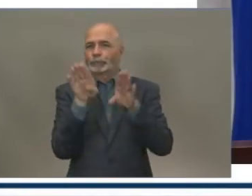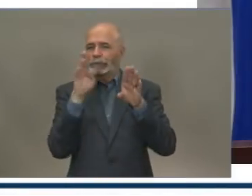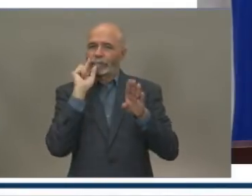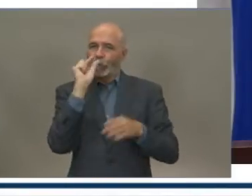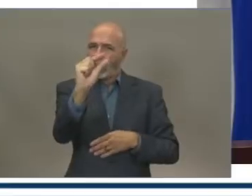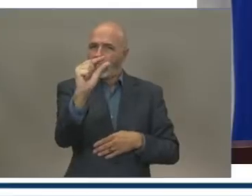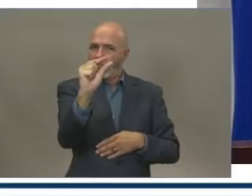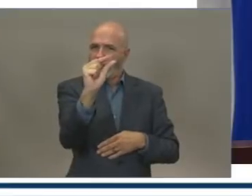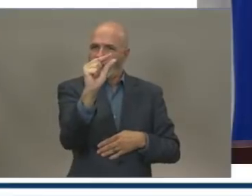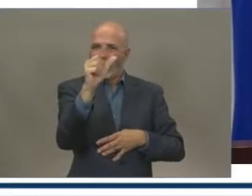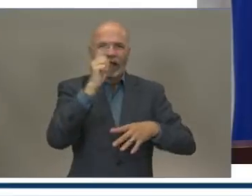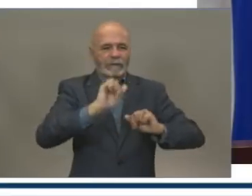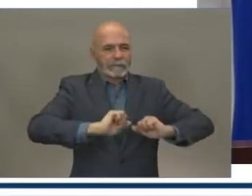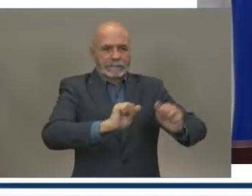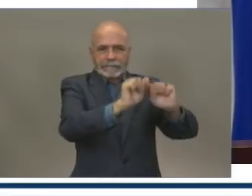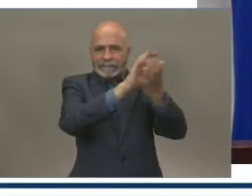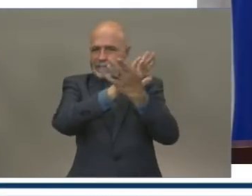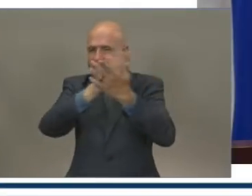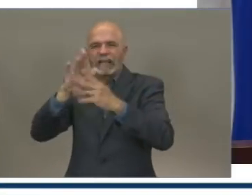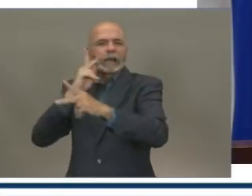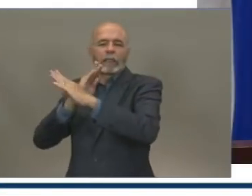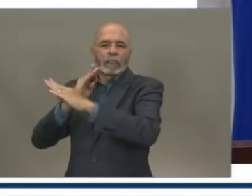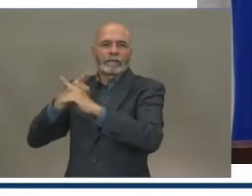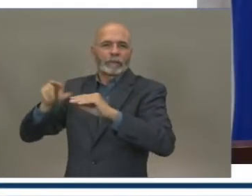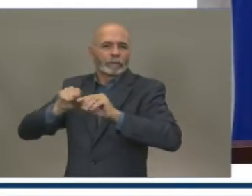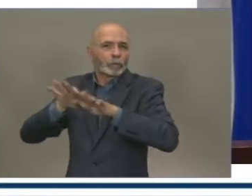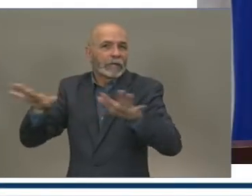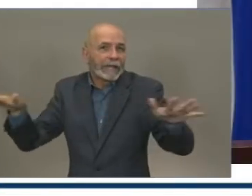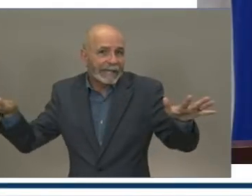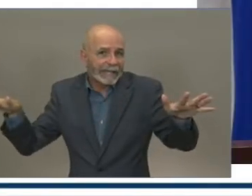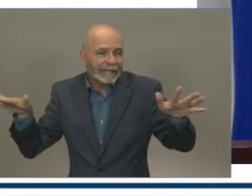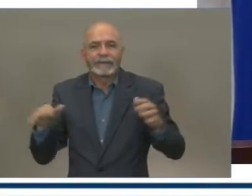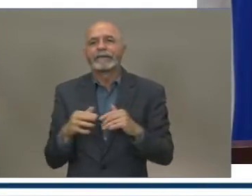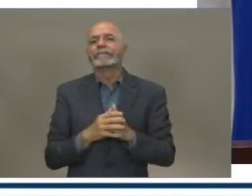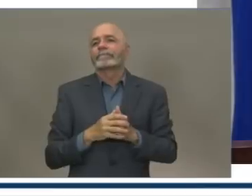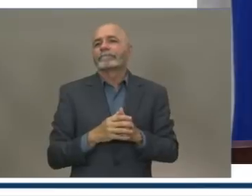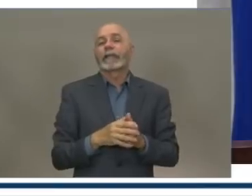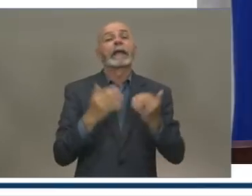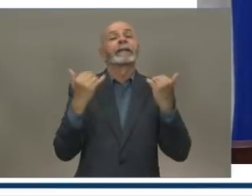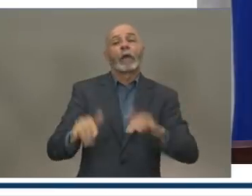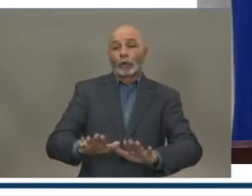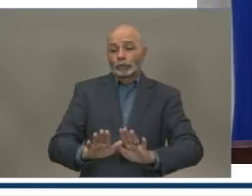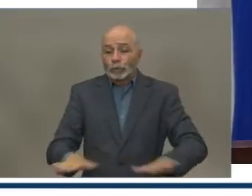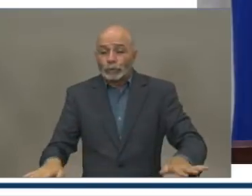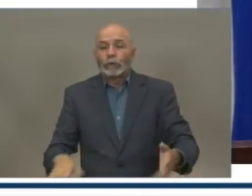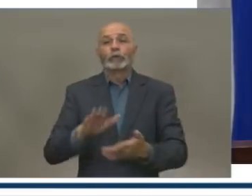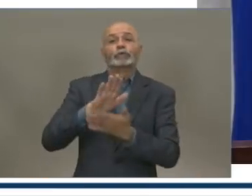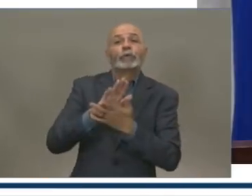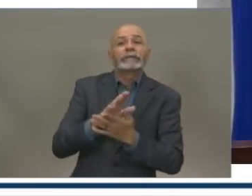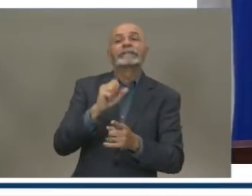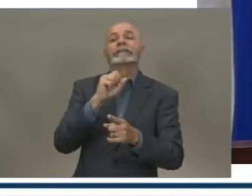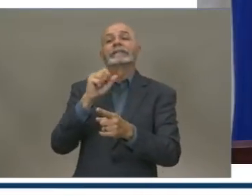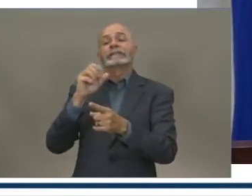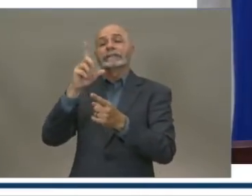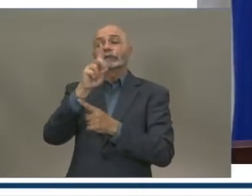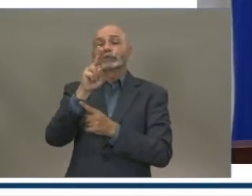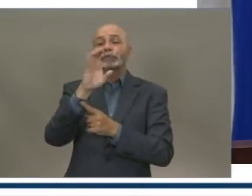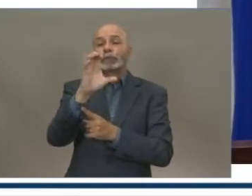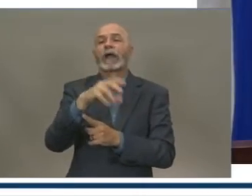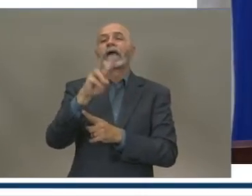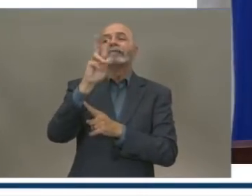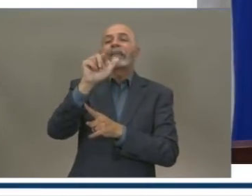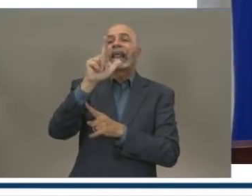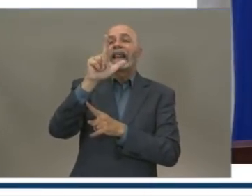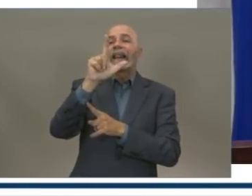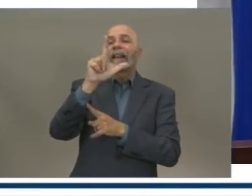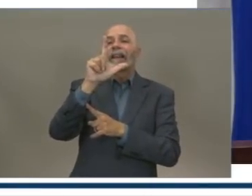prevent further spread. And I'm happy to report that the children and staff of Duke Danville are back in school as of yesterday, and